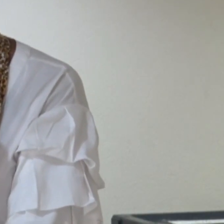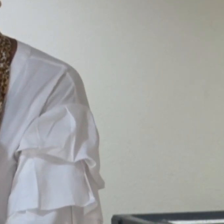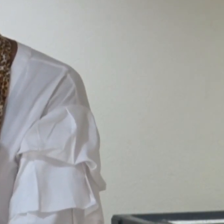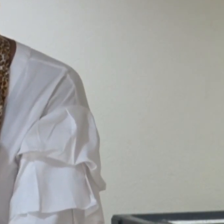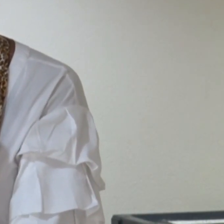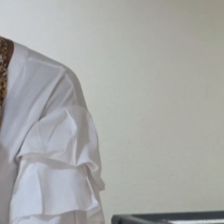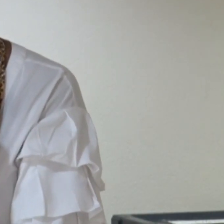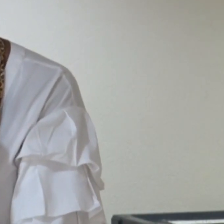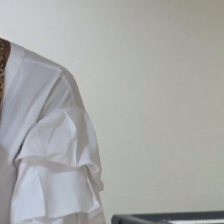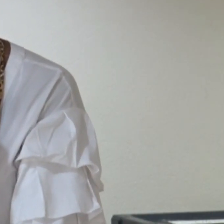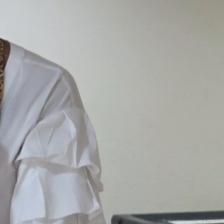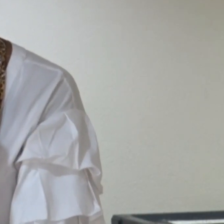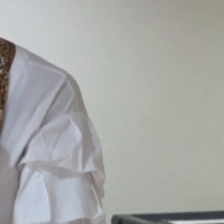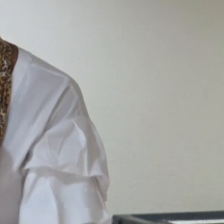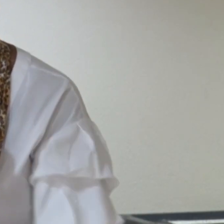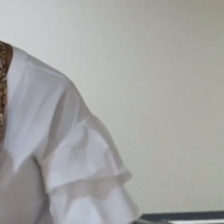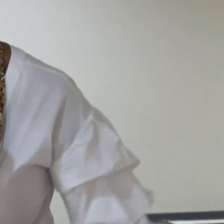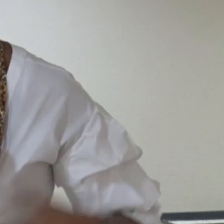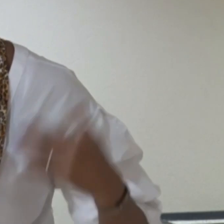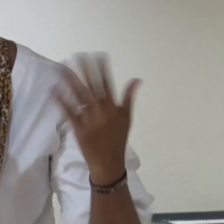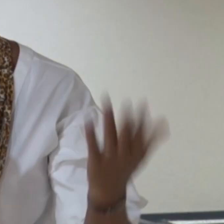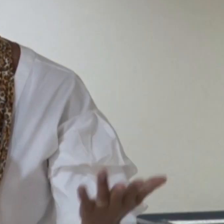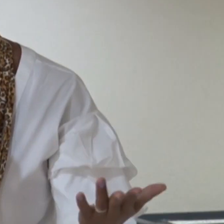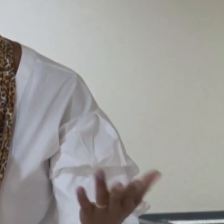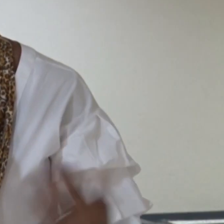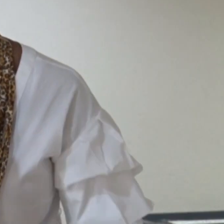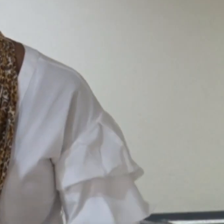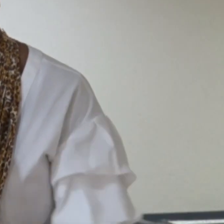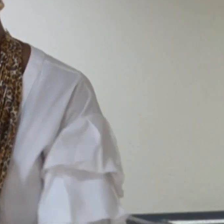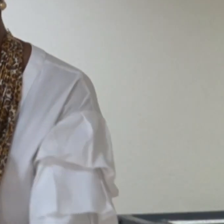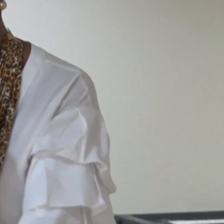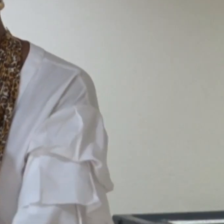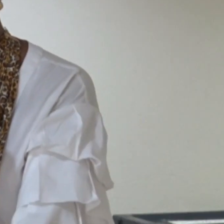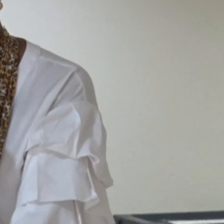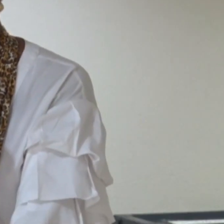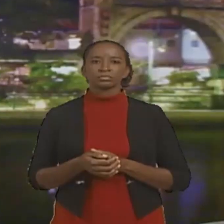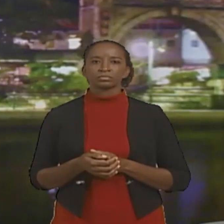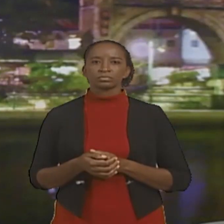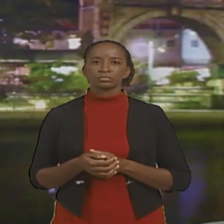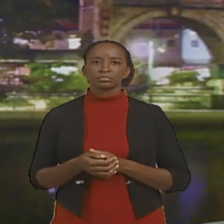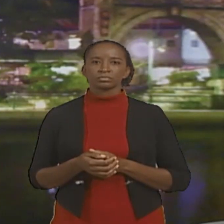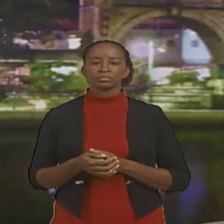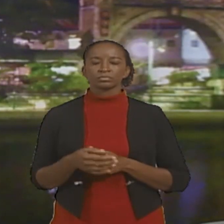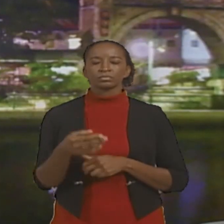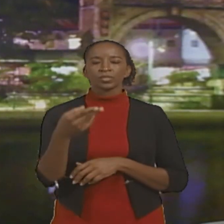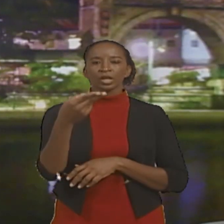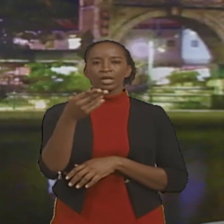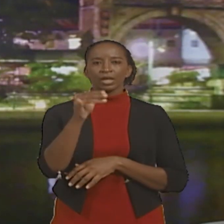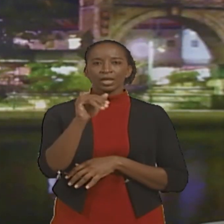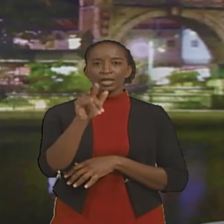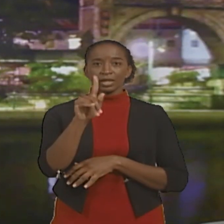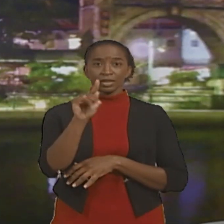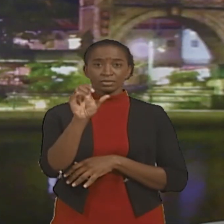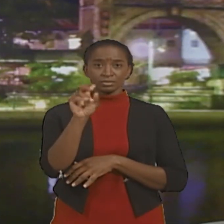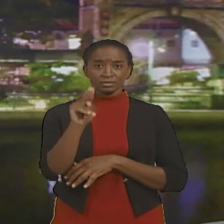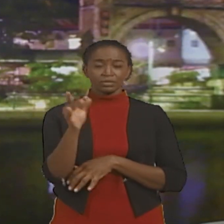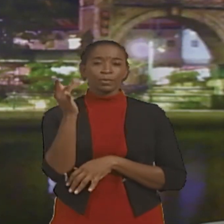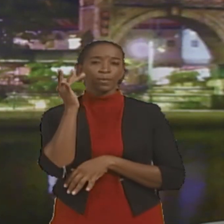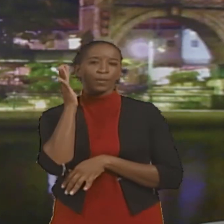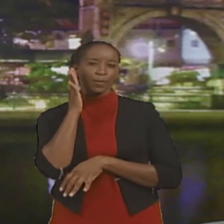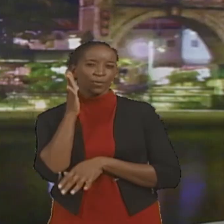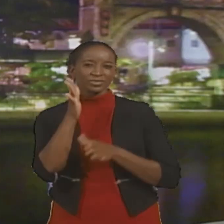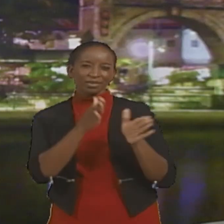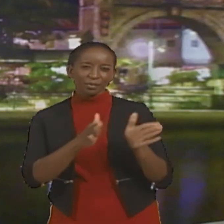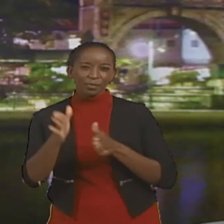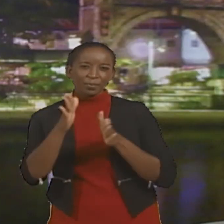doing going further, helping the women to get out in the workplace. Meantime, Hilton Barbados Resort intends